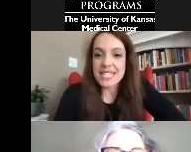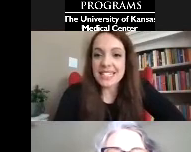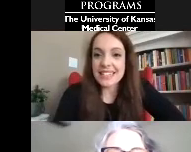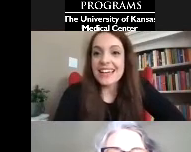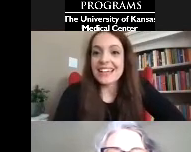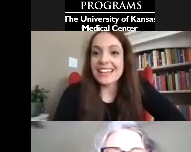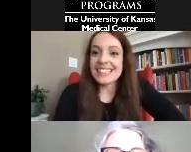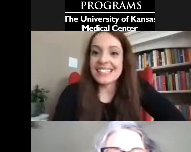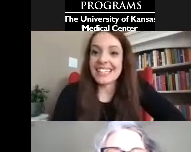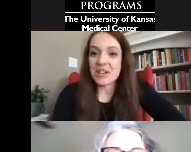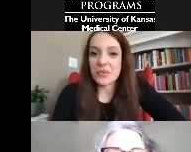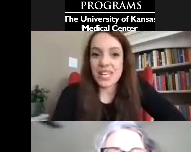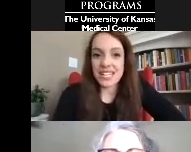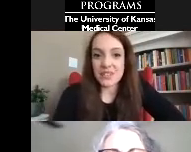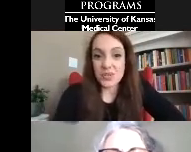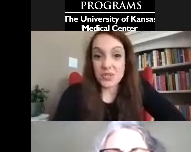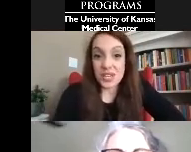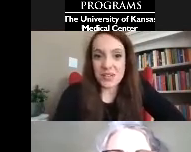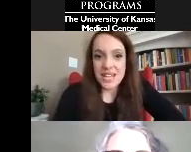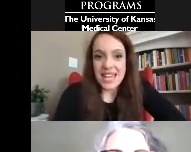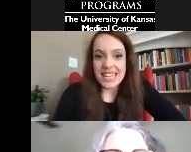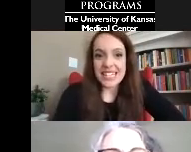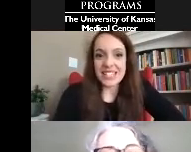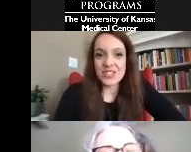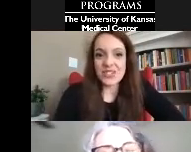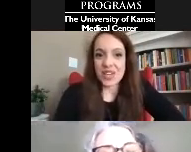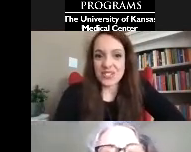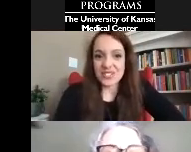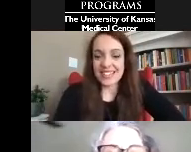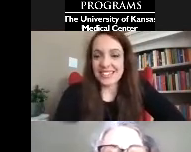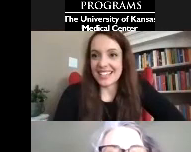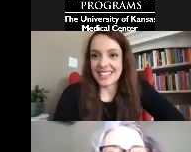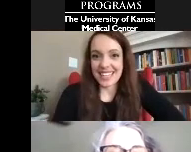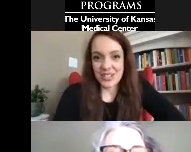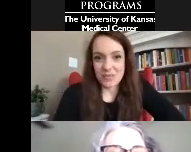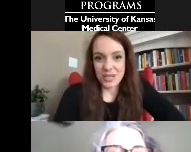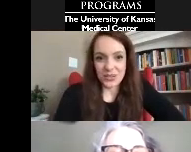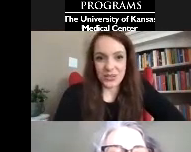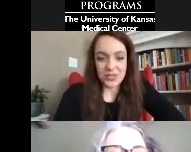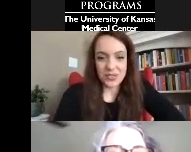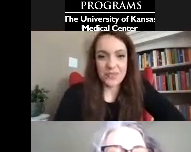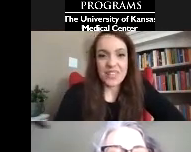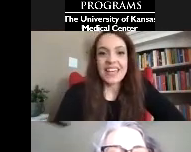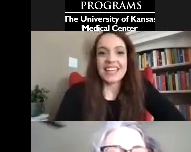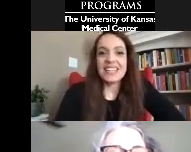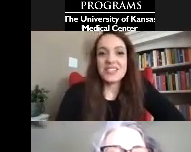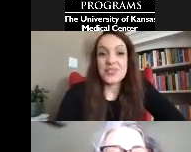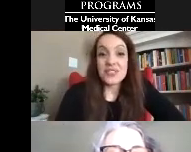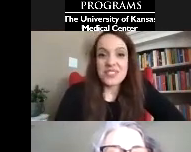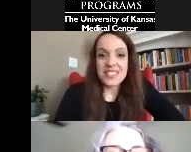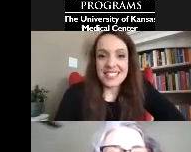of Medicine, Clendenning Library and Museum in 2010 at the KU Medical Center.